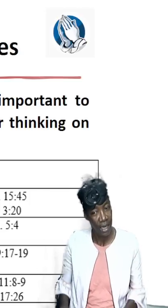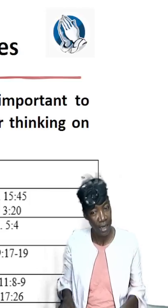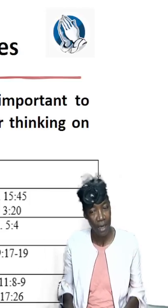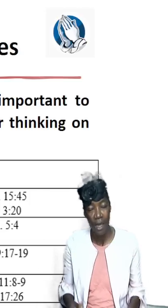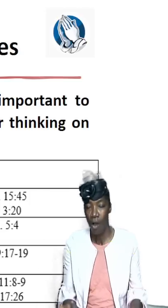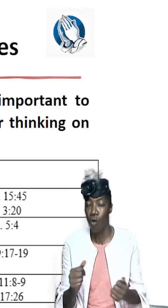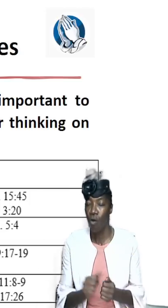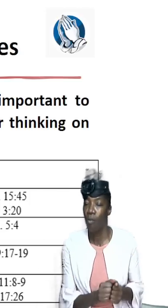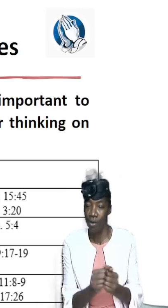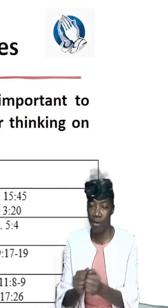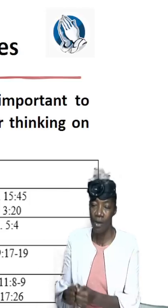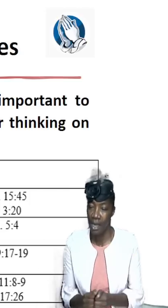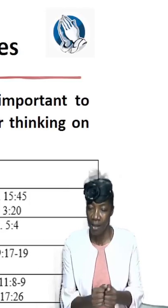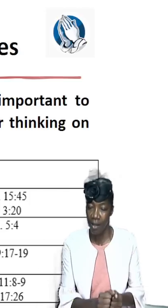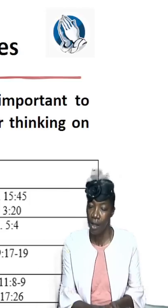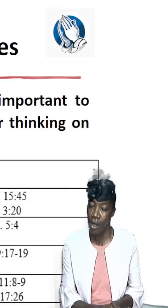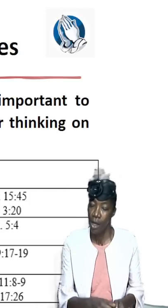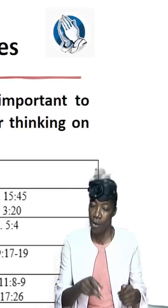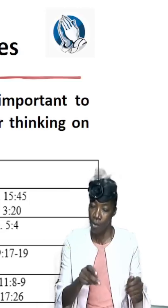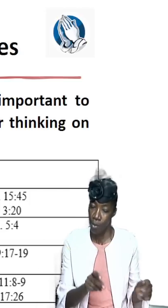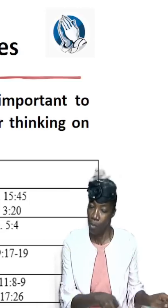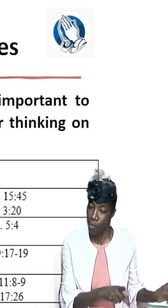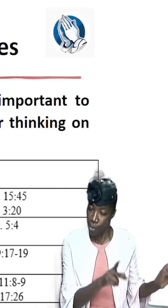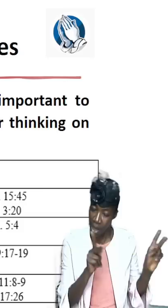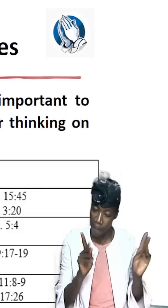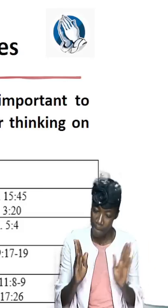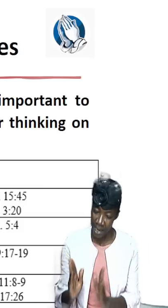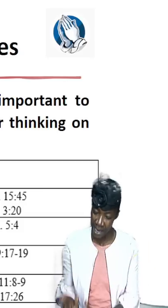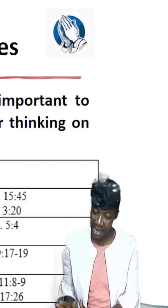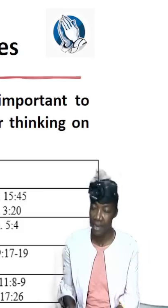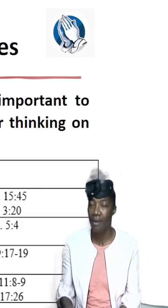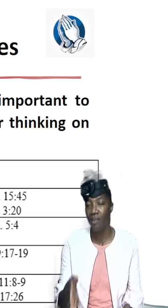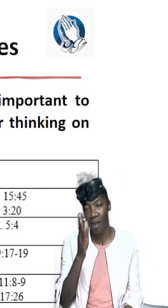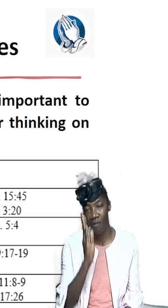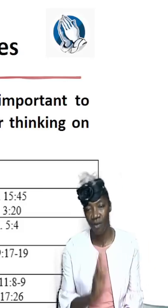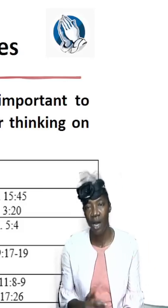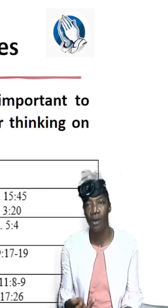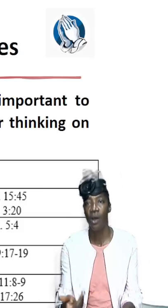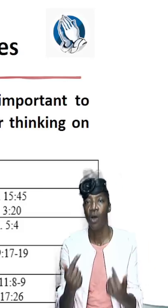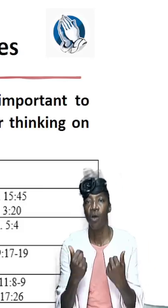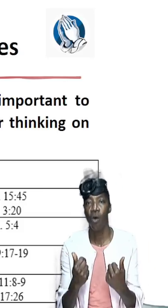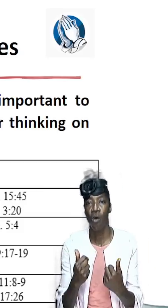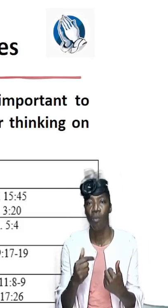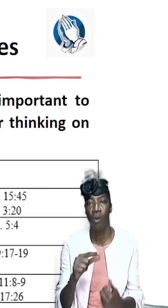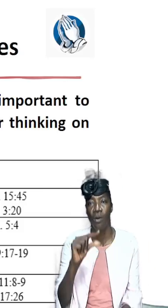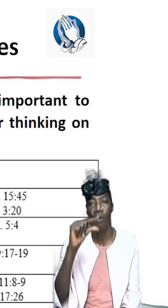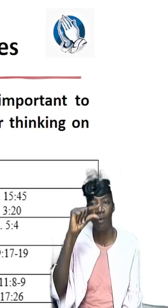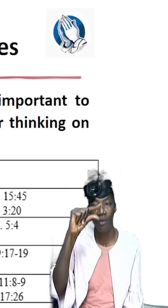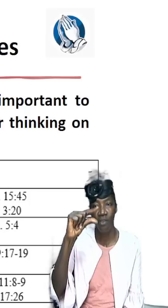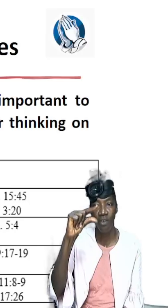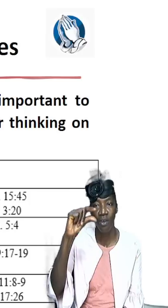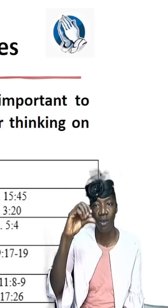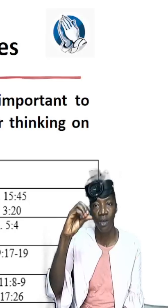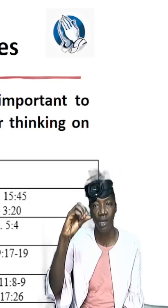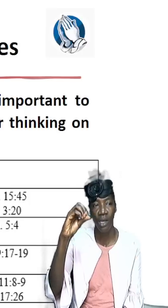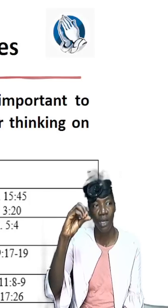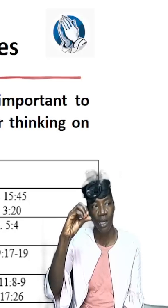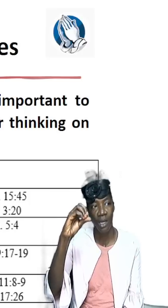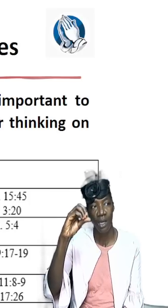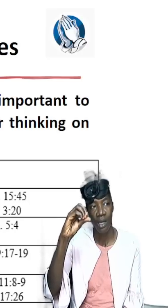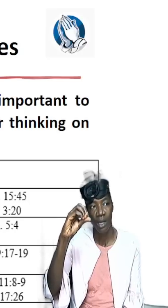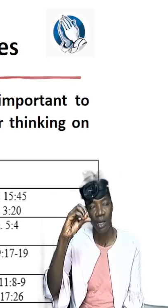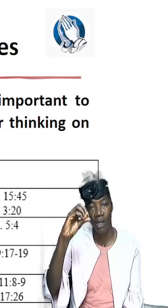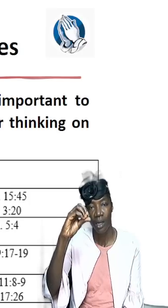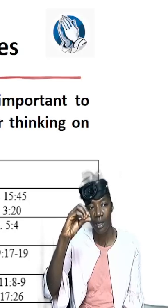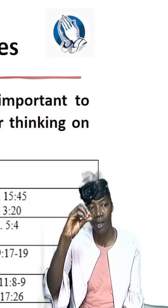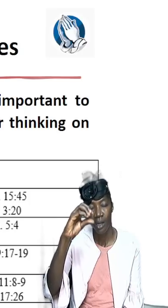execute the plans of God. We then come over to Genesis chapter 9 and we know